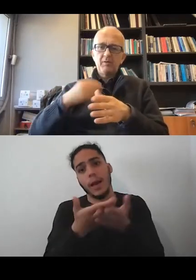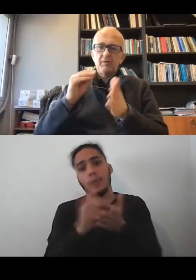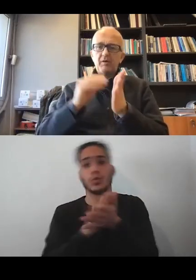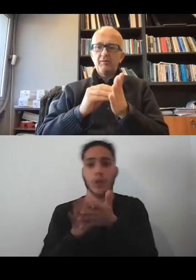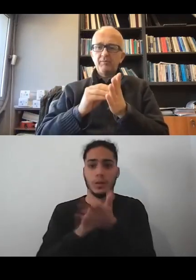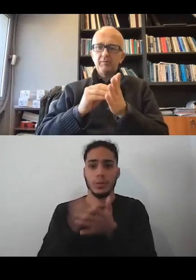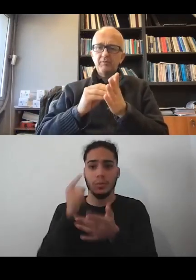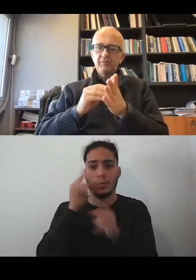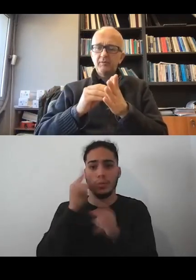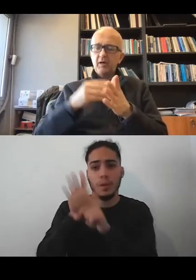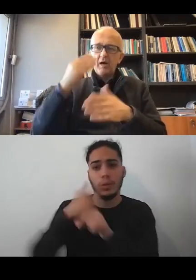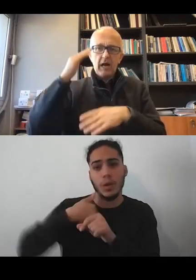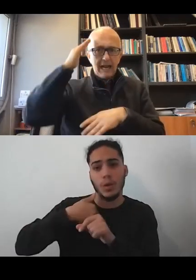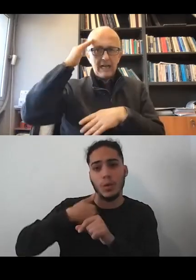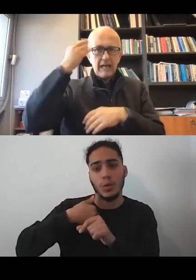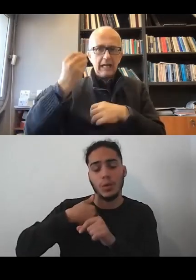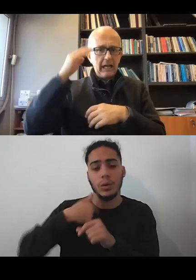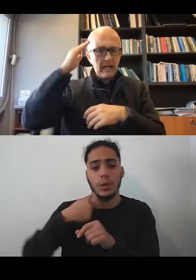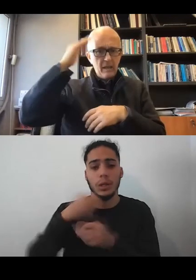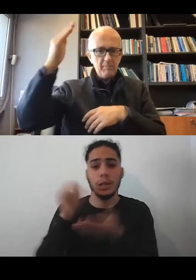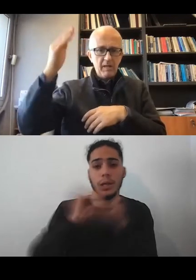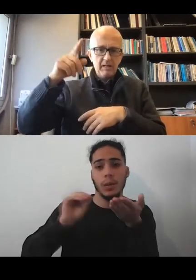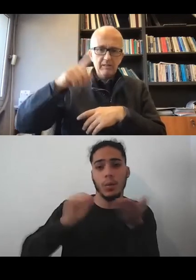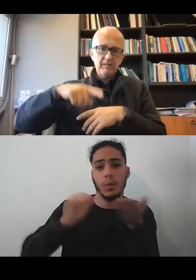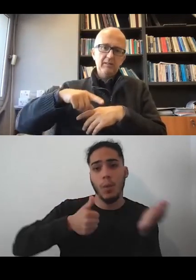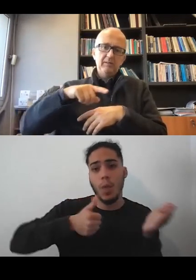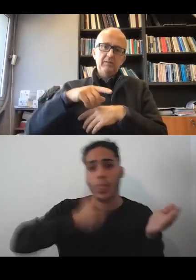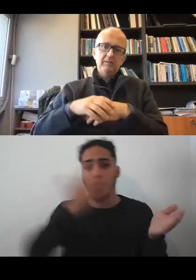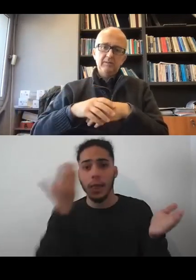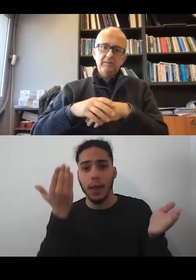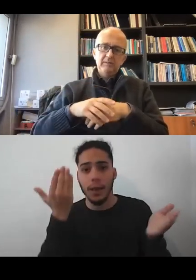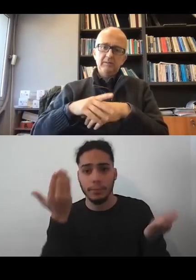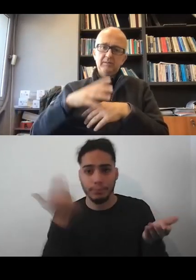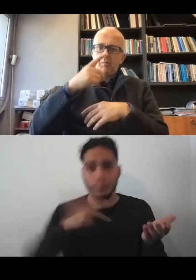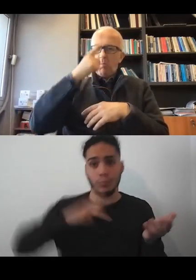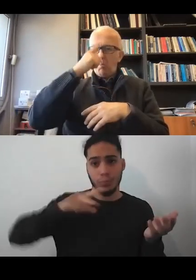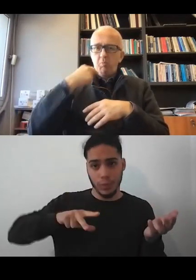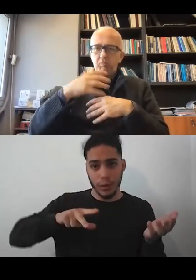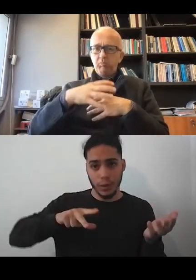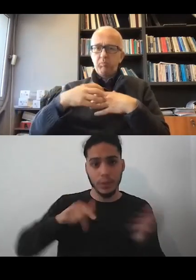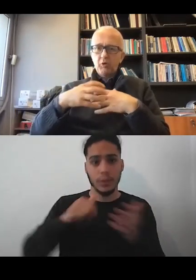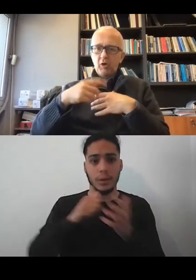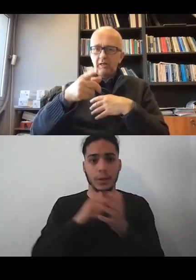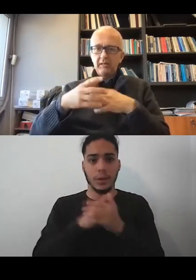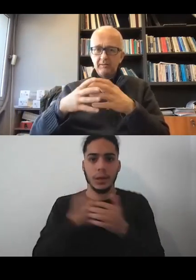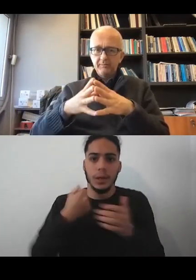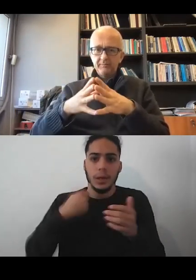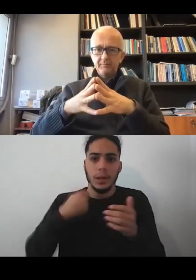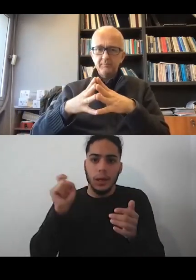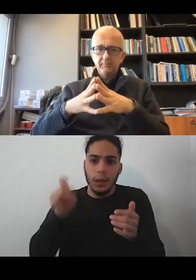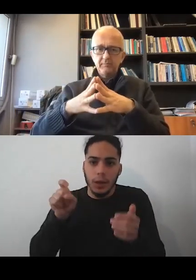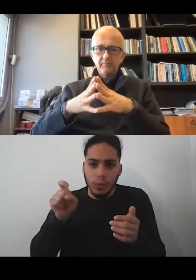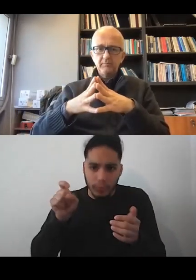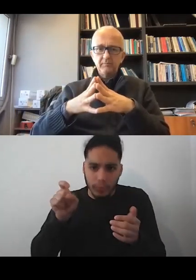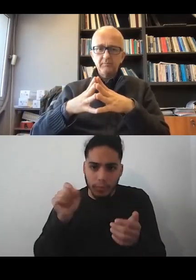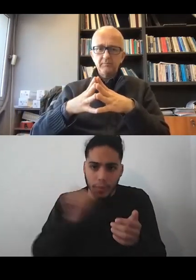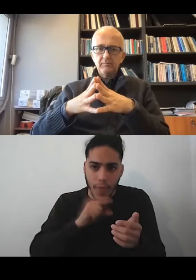good morning, which is bom dia in Portuguese, and press the play button, he will perform the